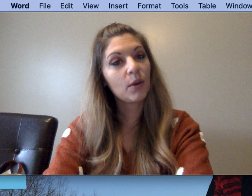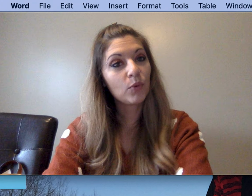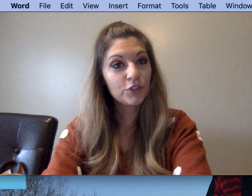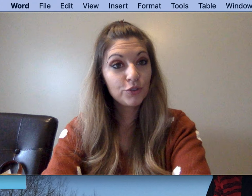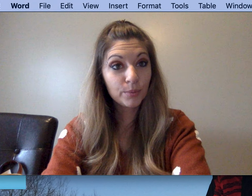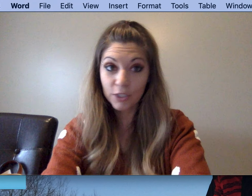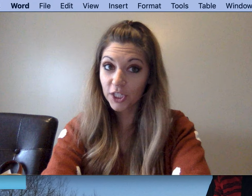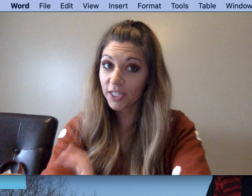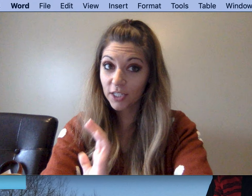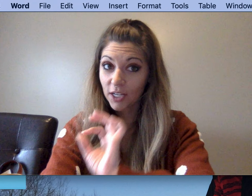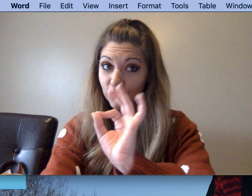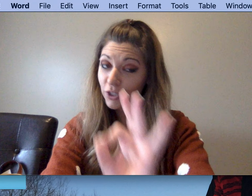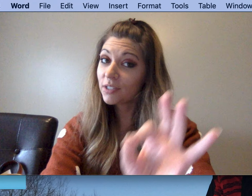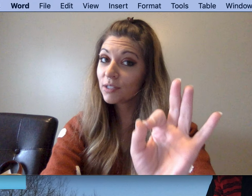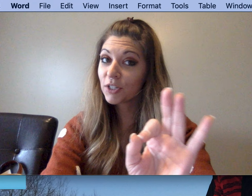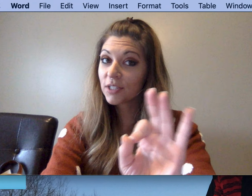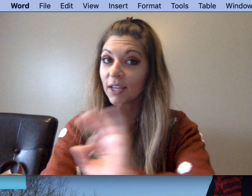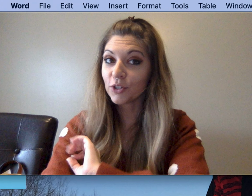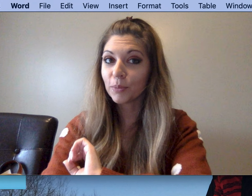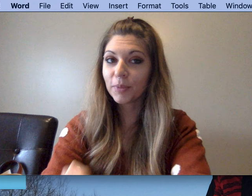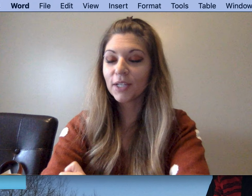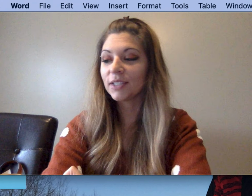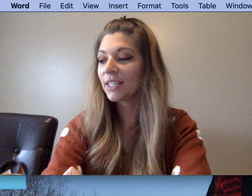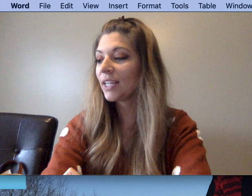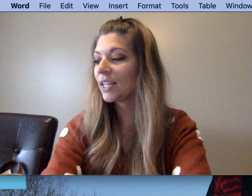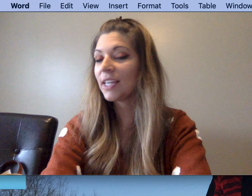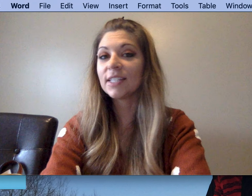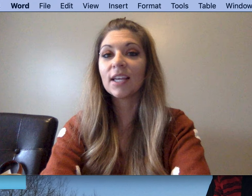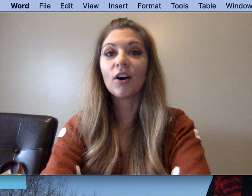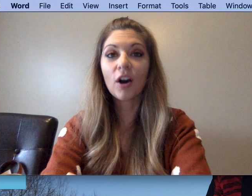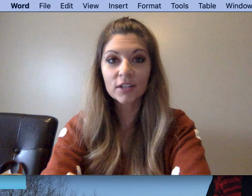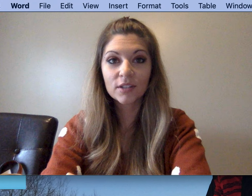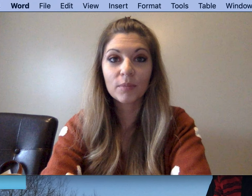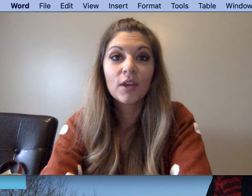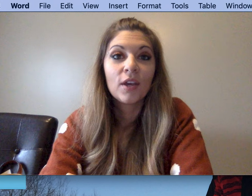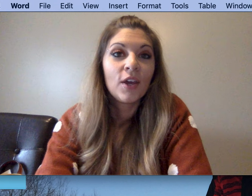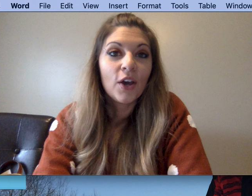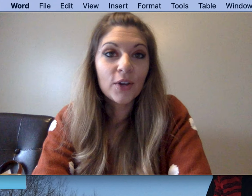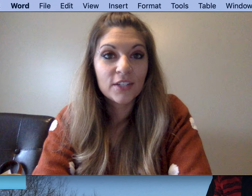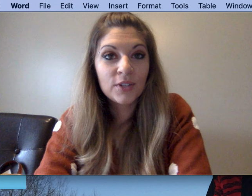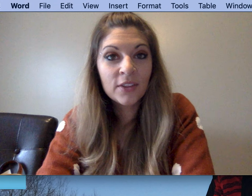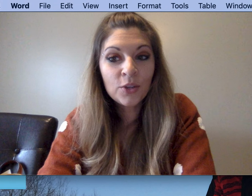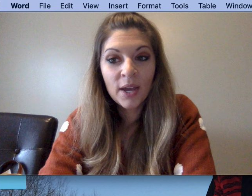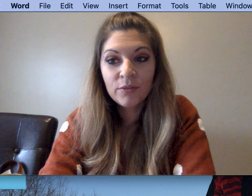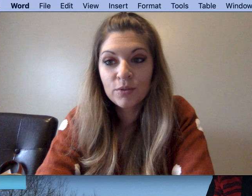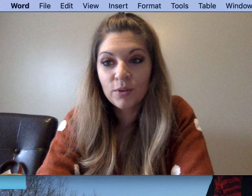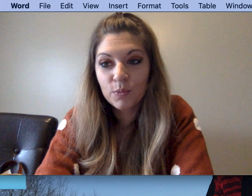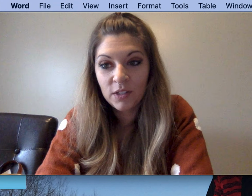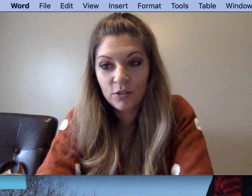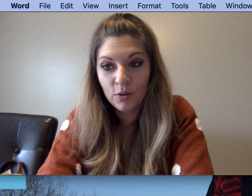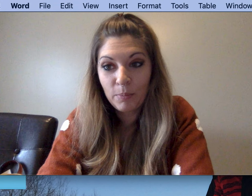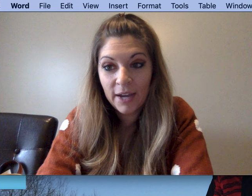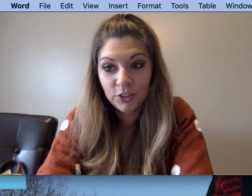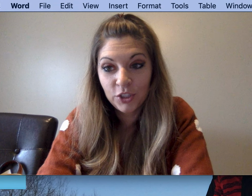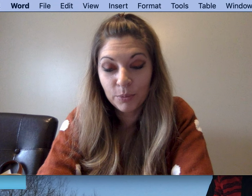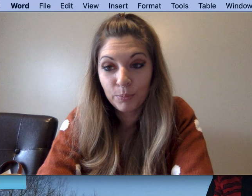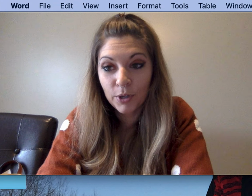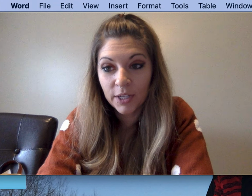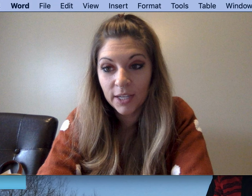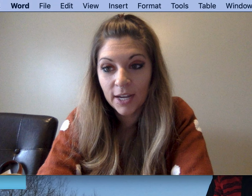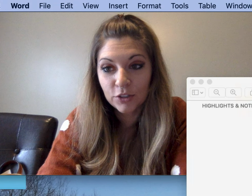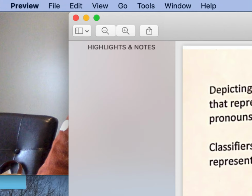And I want you to appreciate it just as much as I do, because it is awesome. Okay, so now that you have those notes, we need to go back to